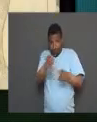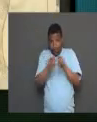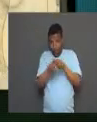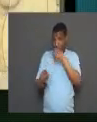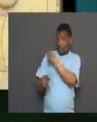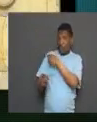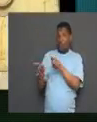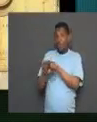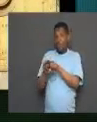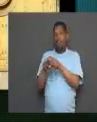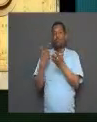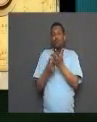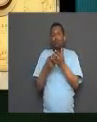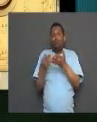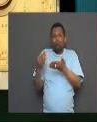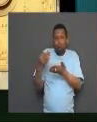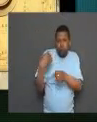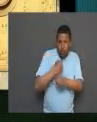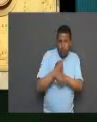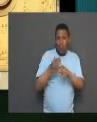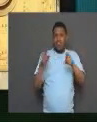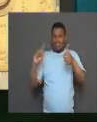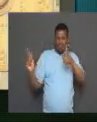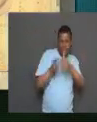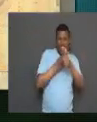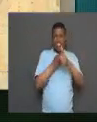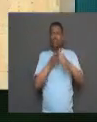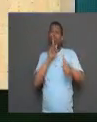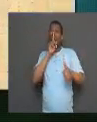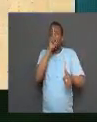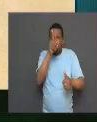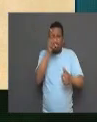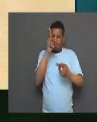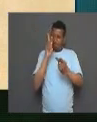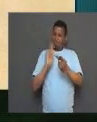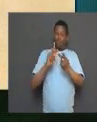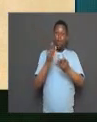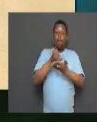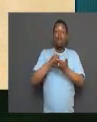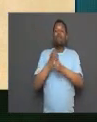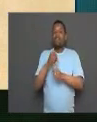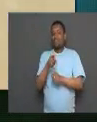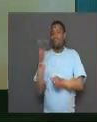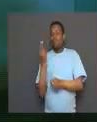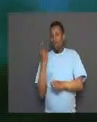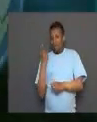cartographers to produce some of the first truly accurate maps.